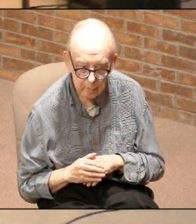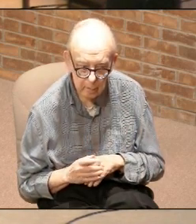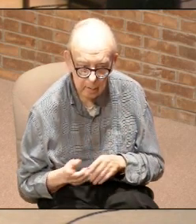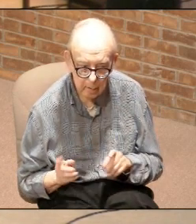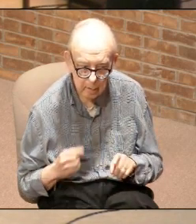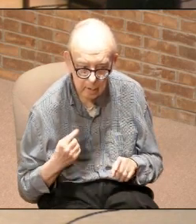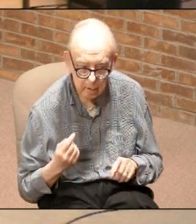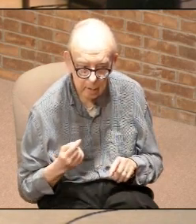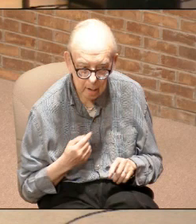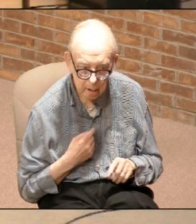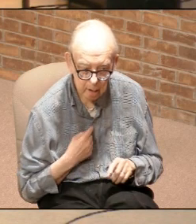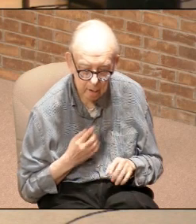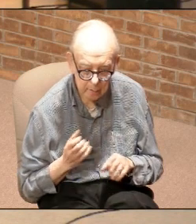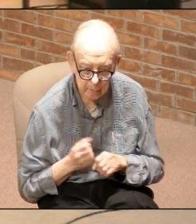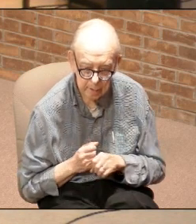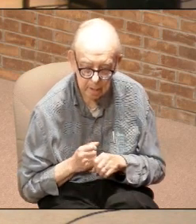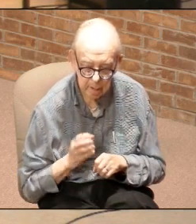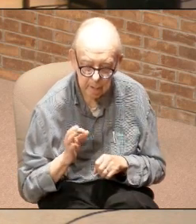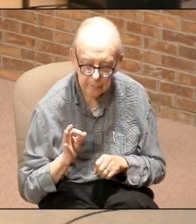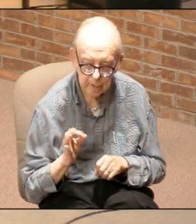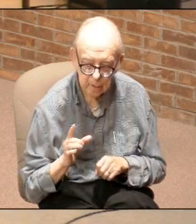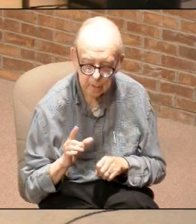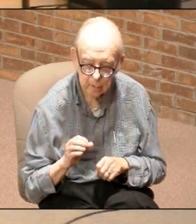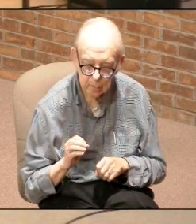when we got flooded and